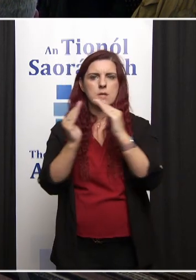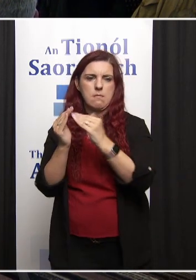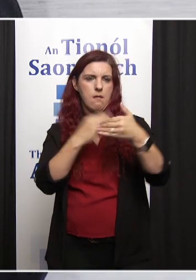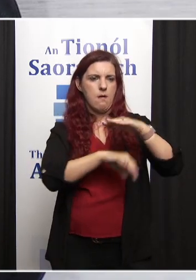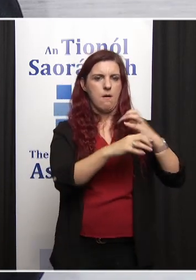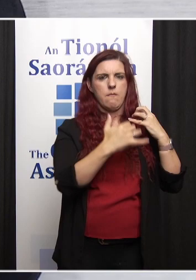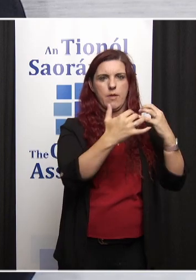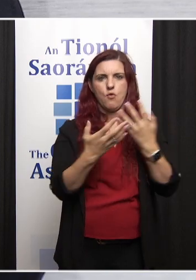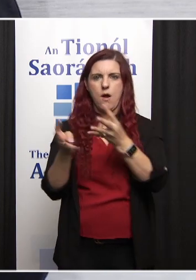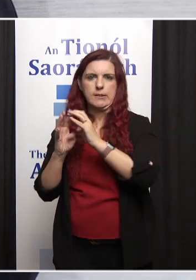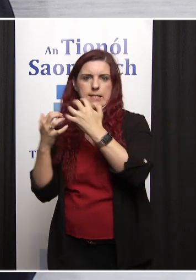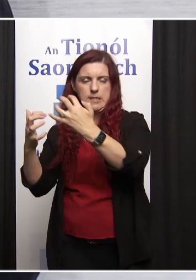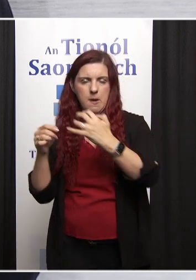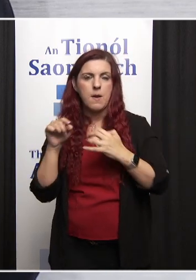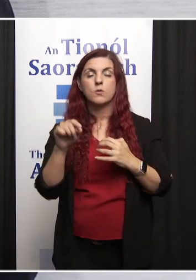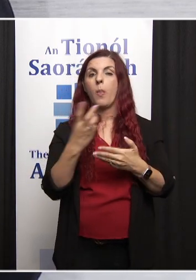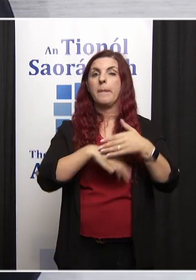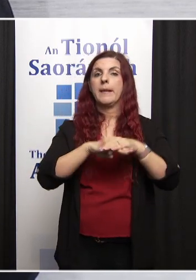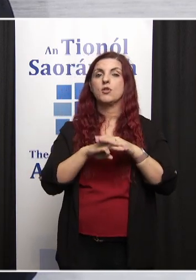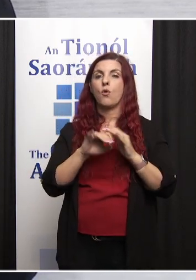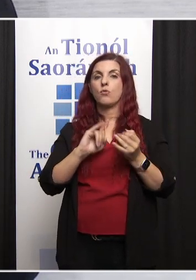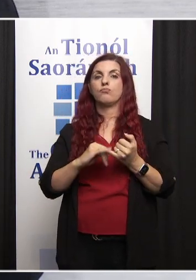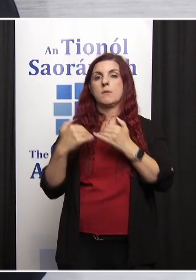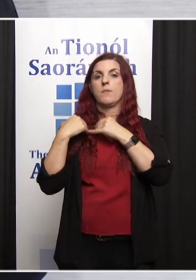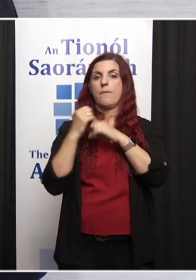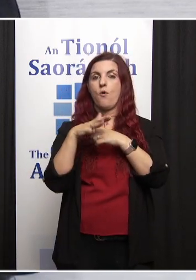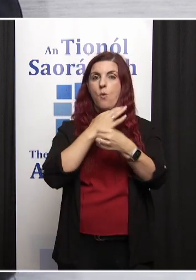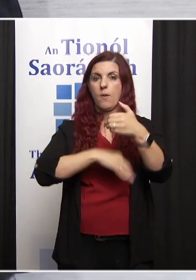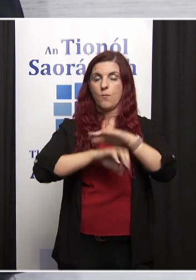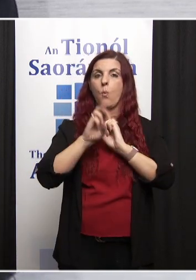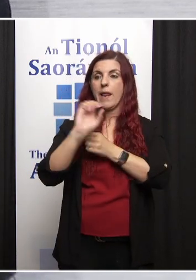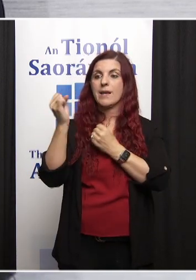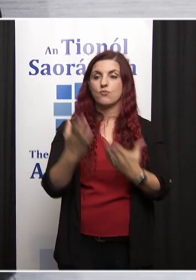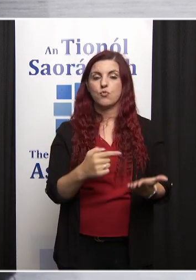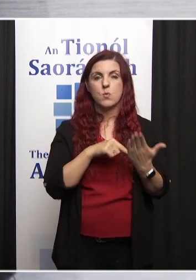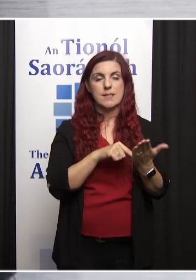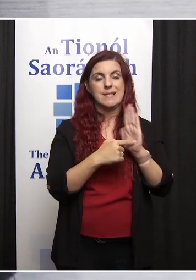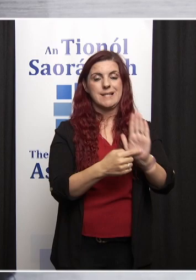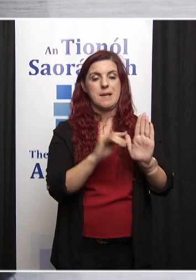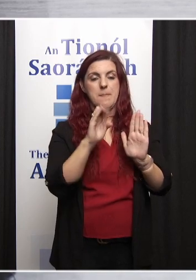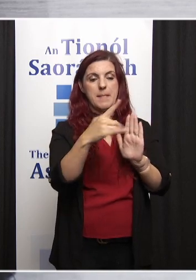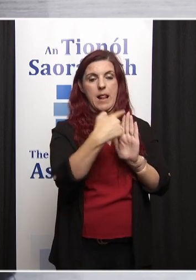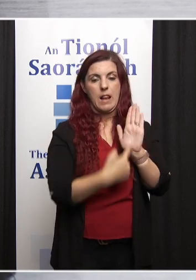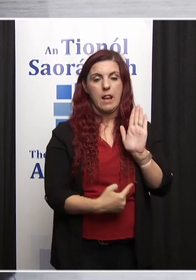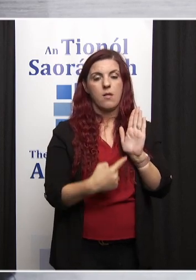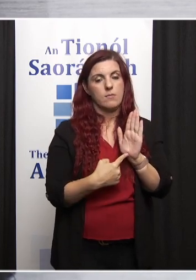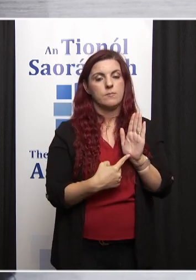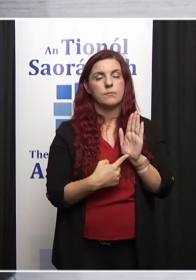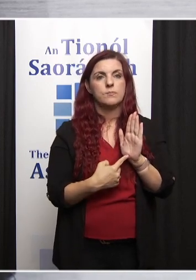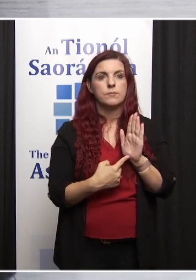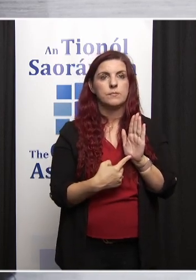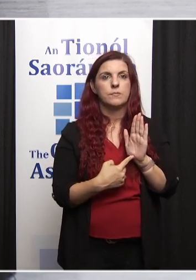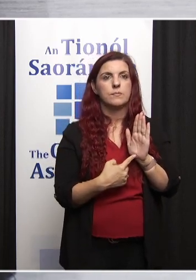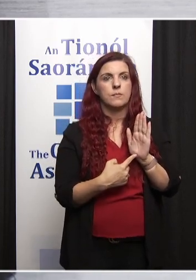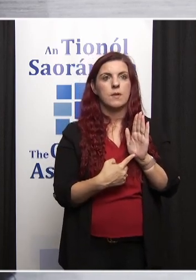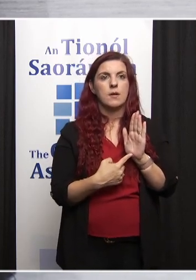the minister who is responsible for local government will introduce the bill. It can be introduced either in either house, the lower upper